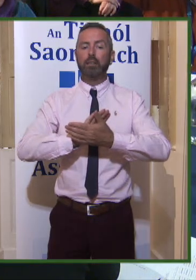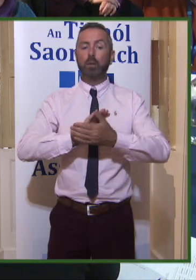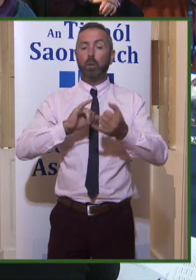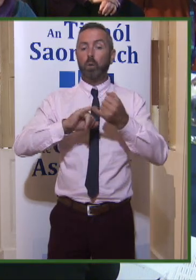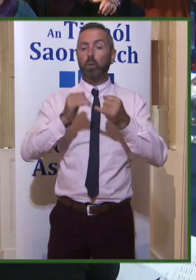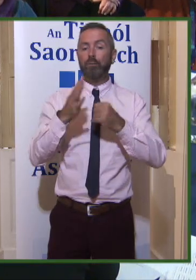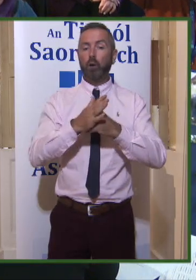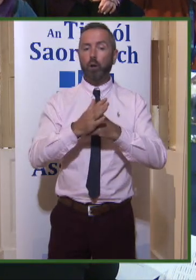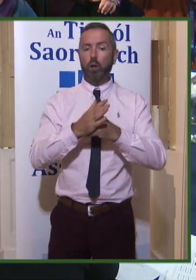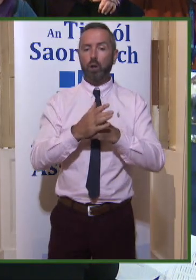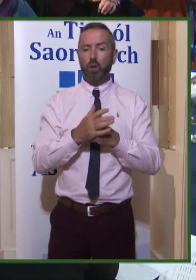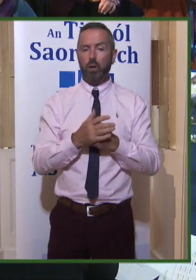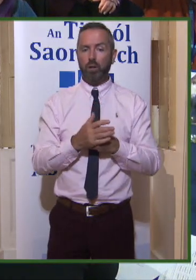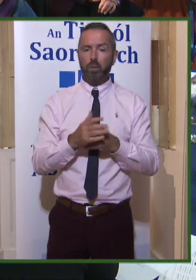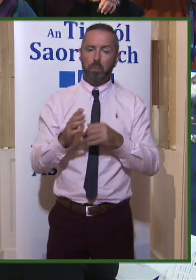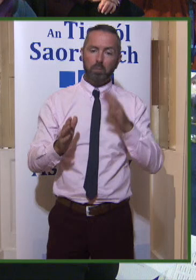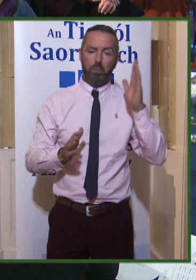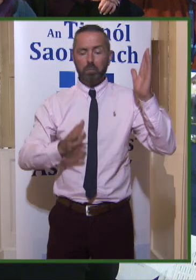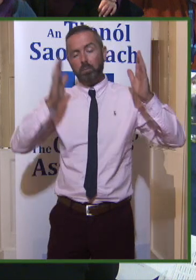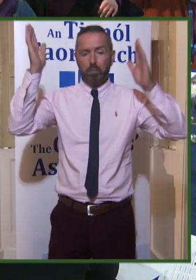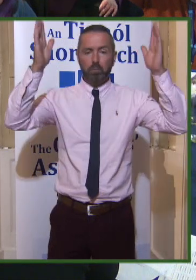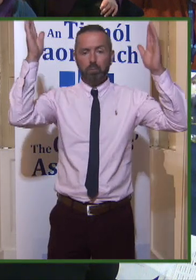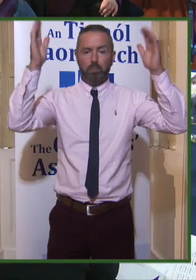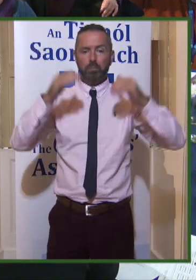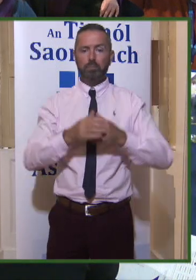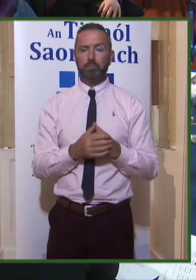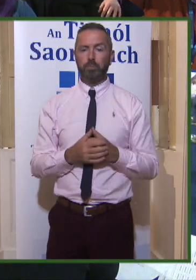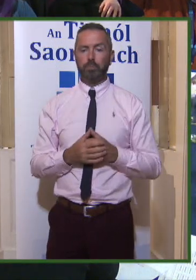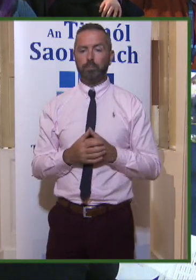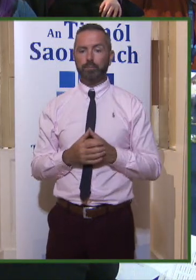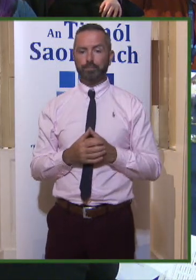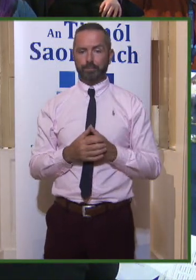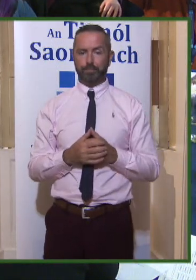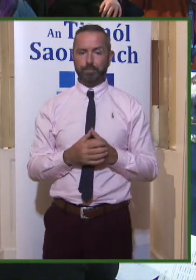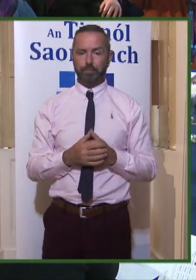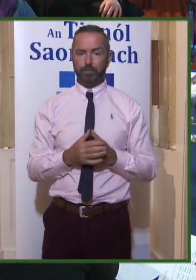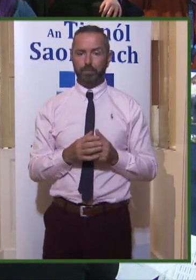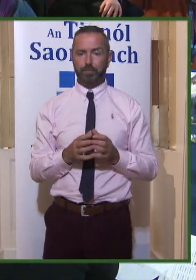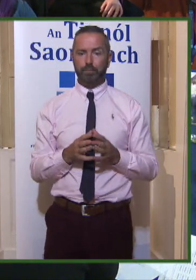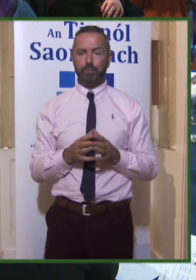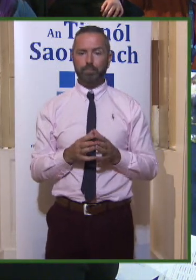for that amendment. Luke? Lorraine, let's count these again.